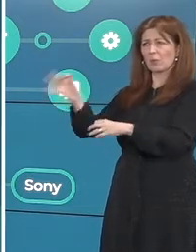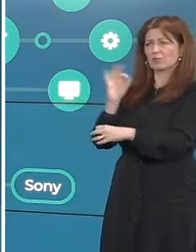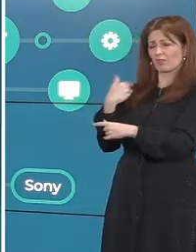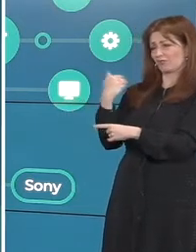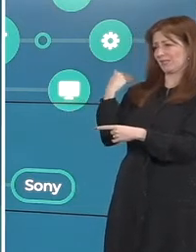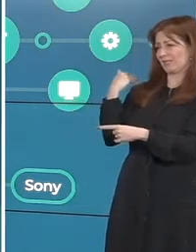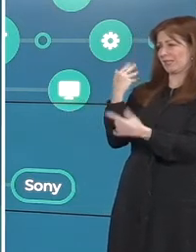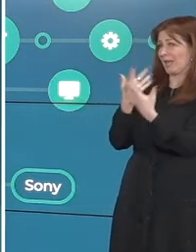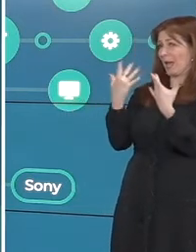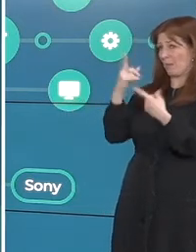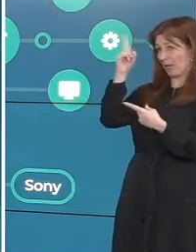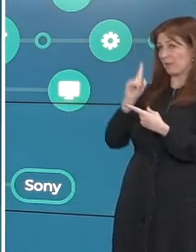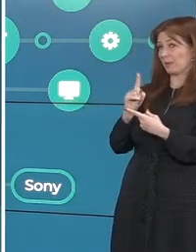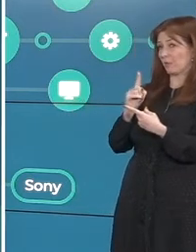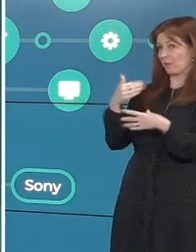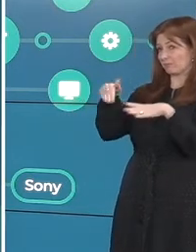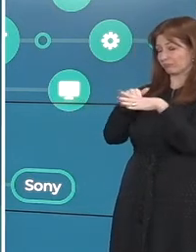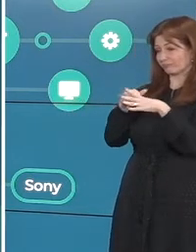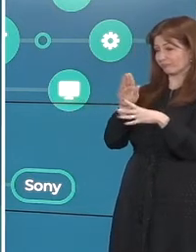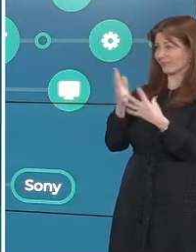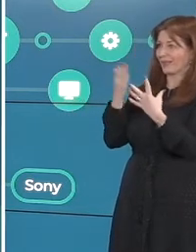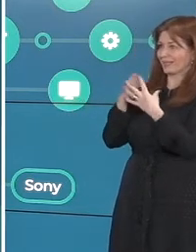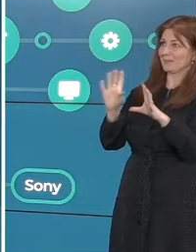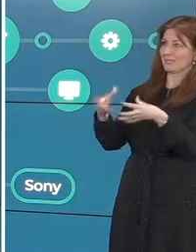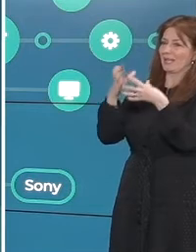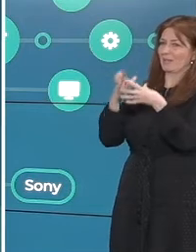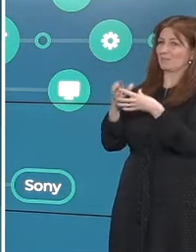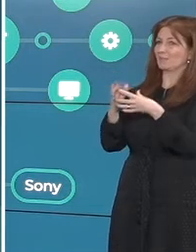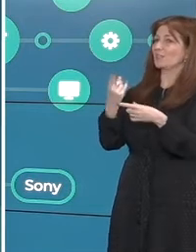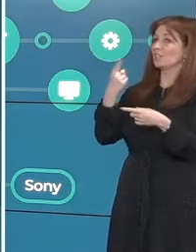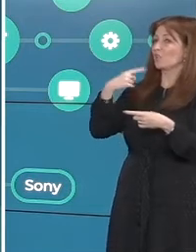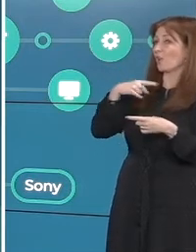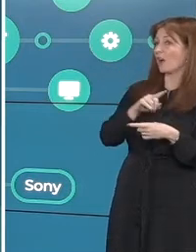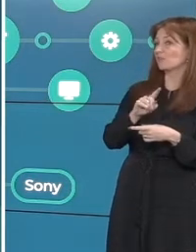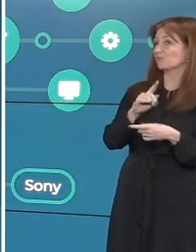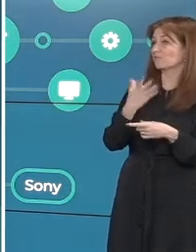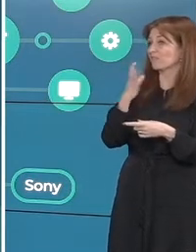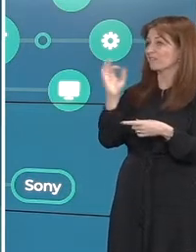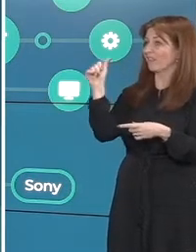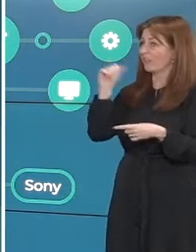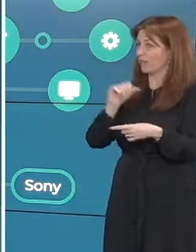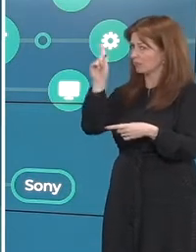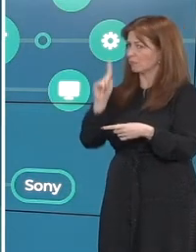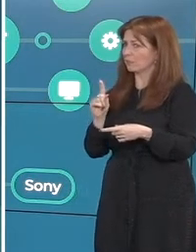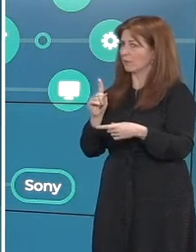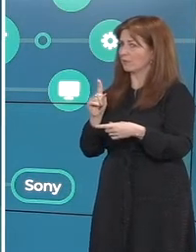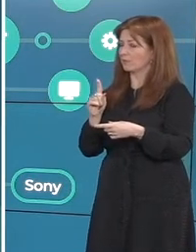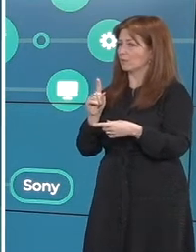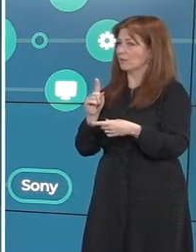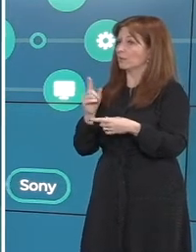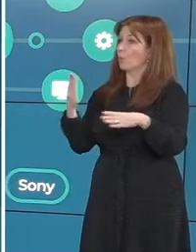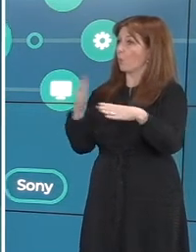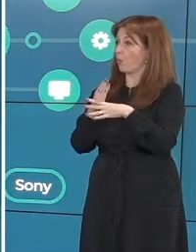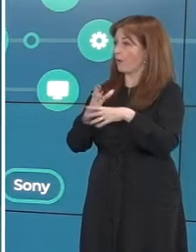response is, I think we're at 150,000 employees, so my accessibility team is 150,000 people. You know, I want every single one of